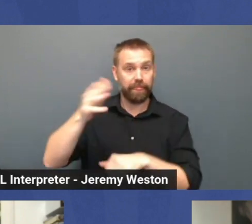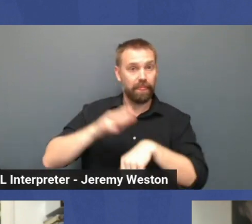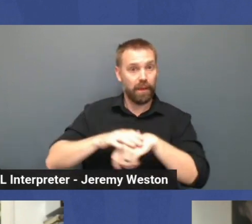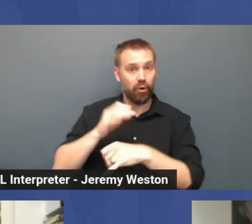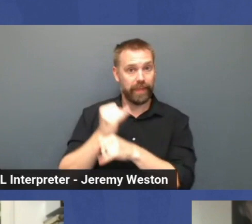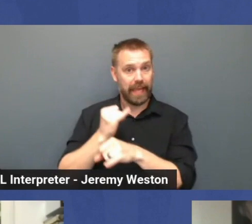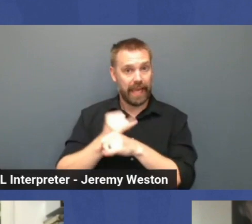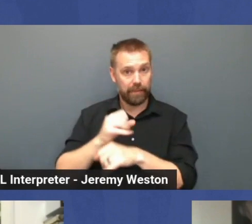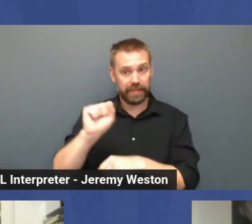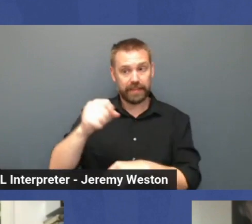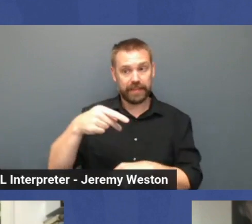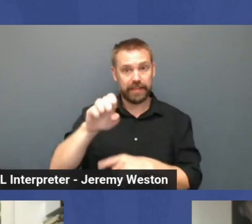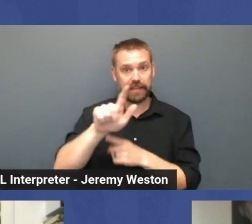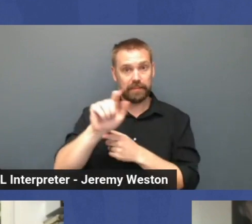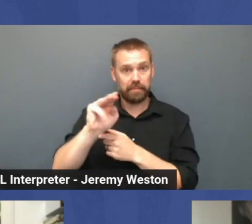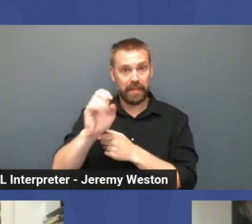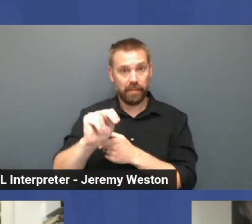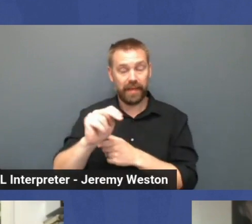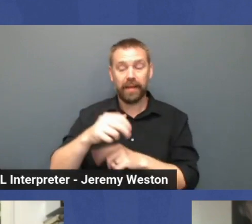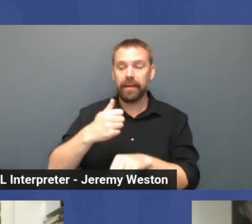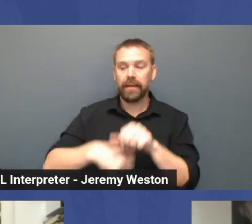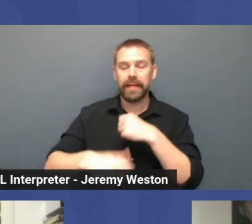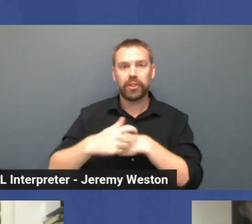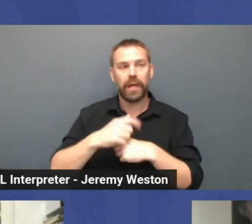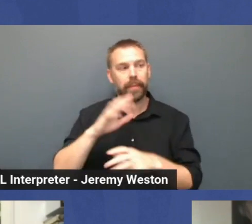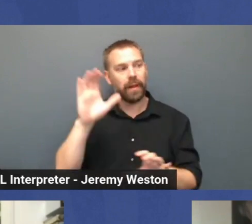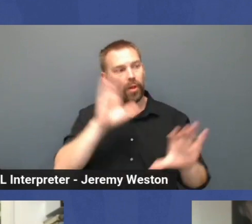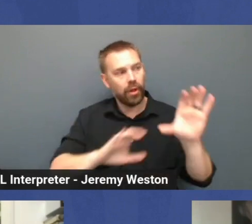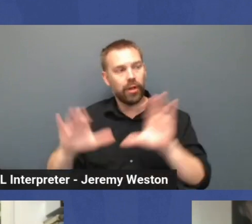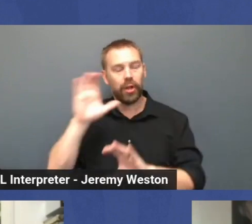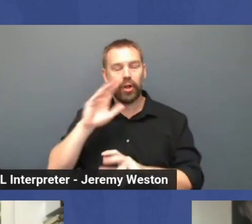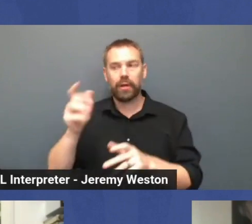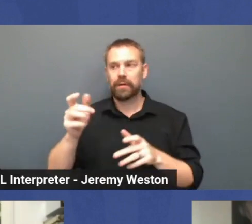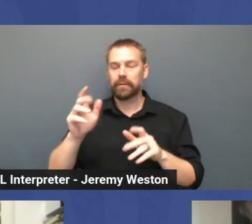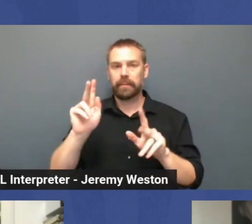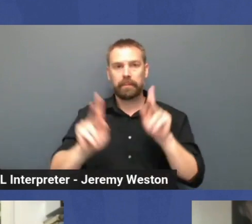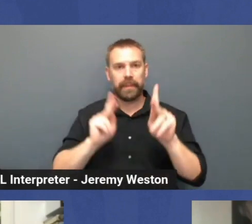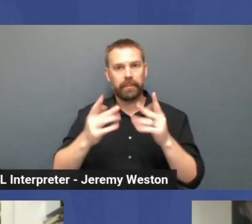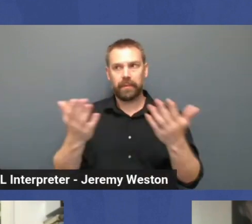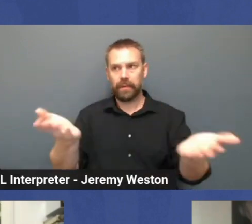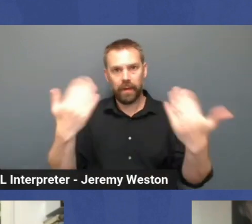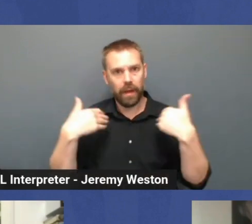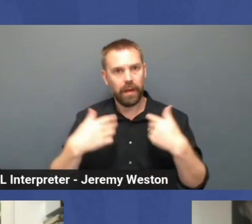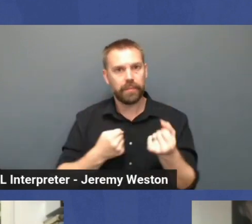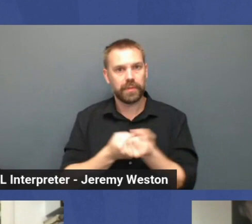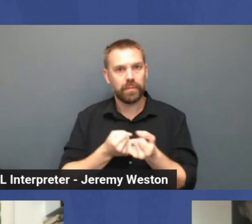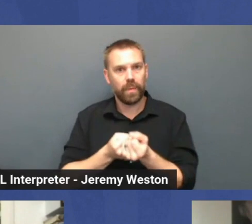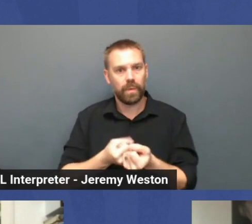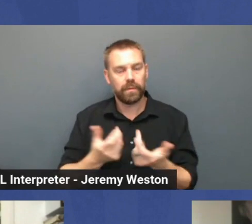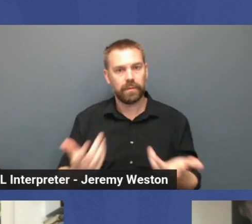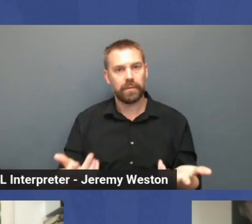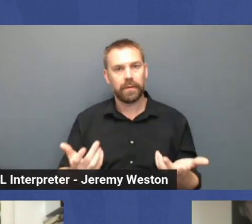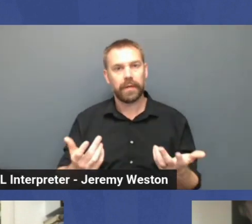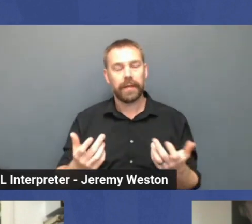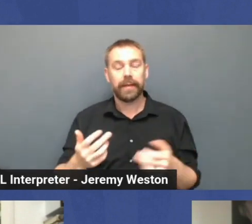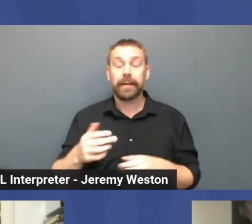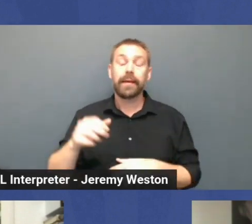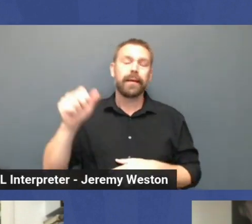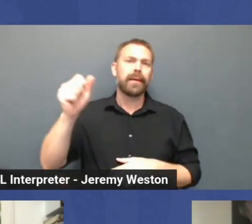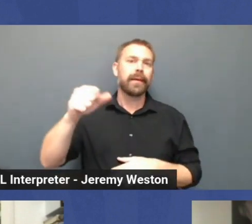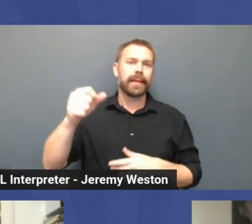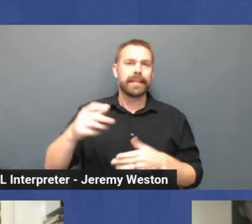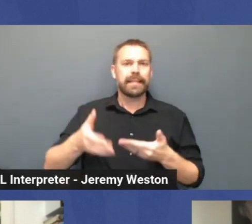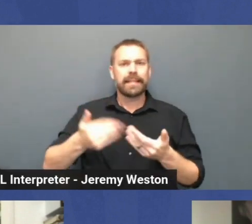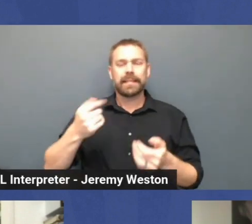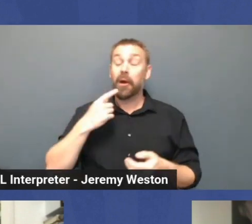those, I've been looking for people to support me. Because while it is so easy to say, it's